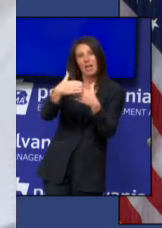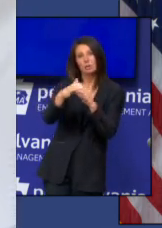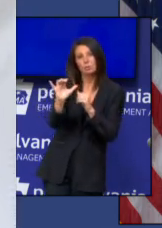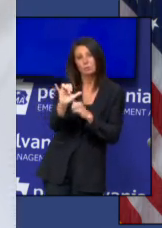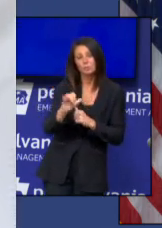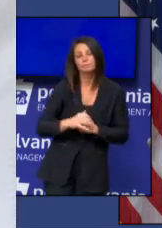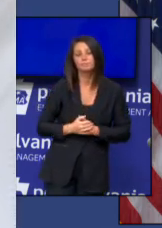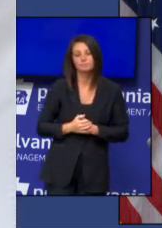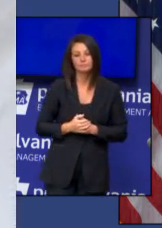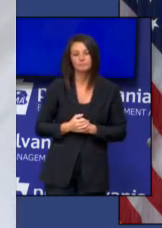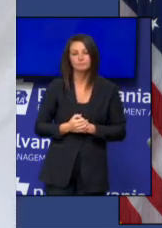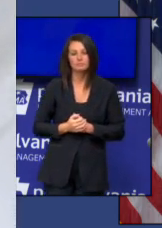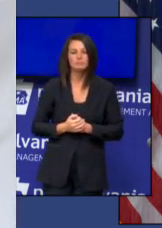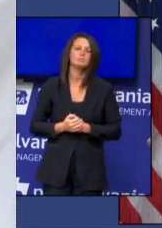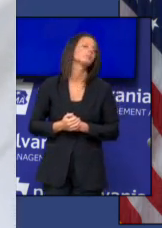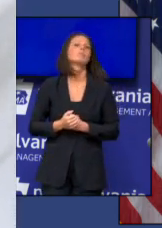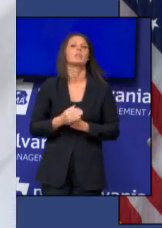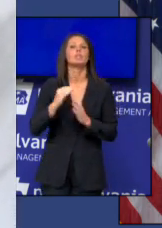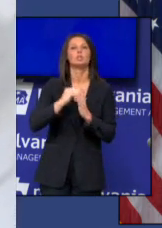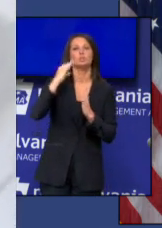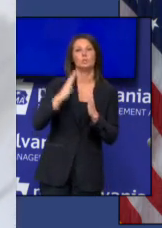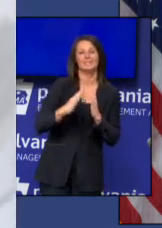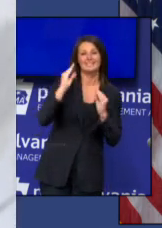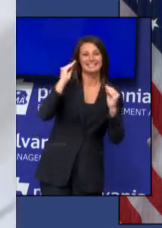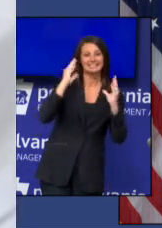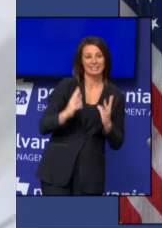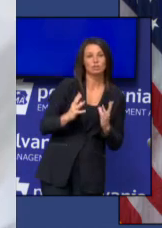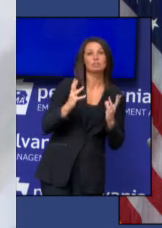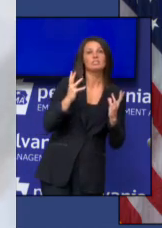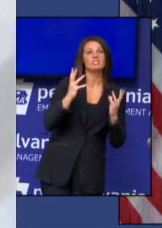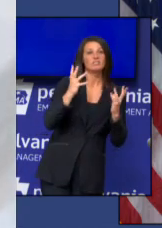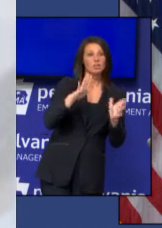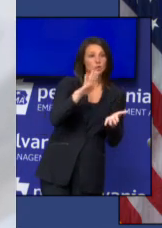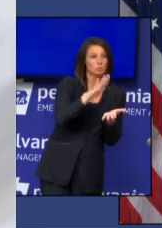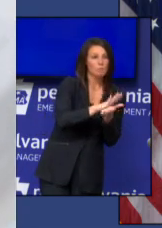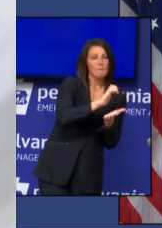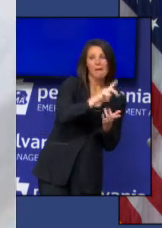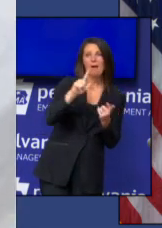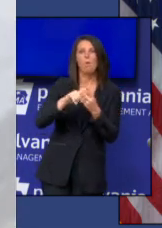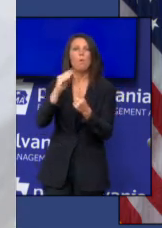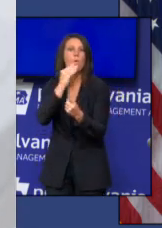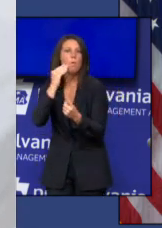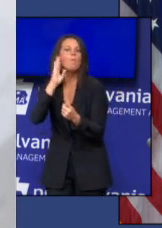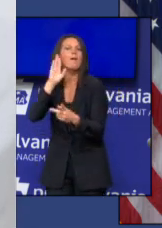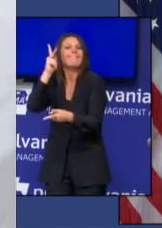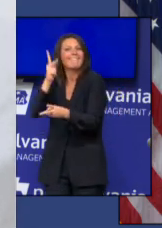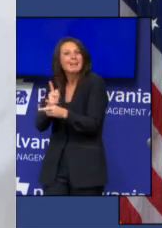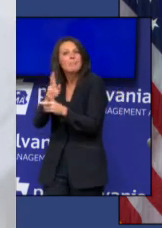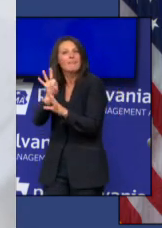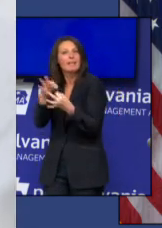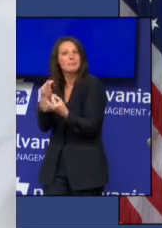to be. When students and teachers go home at the end of the day, it's going to keep their families safe too.